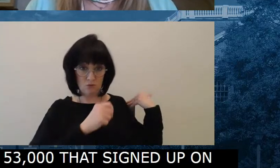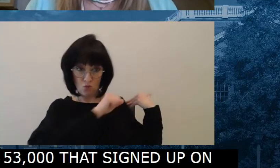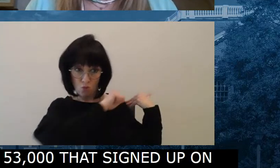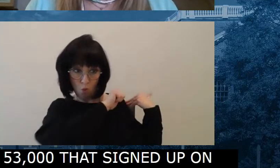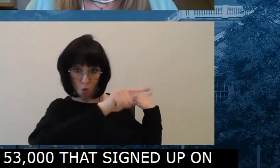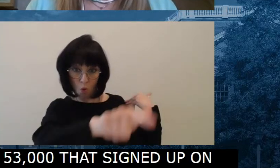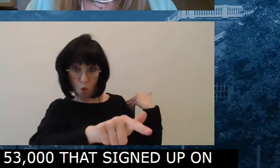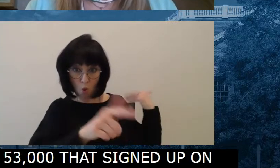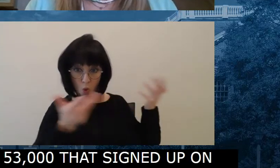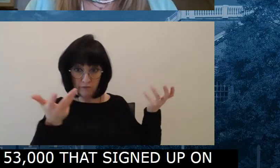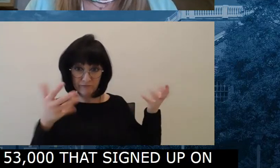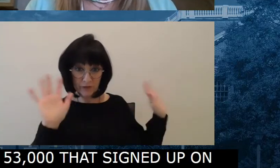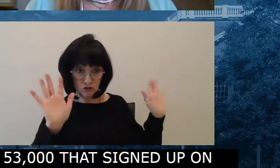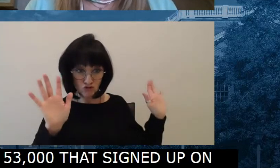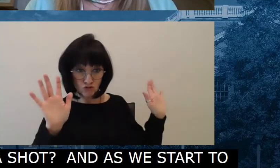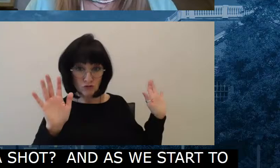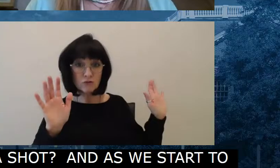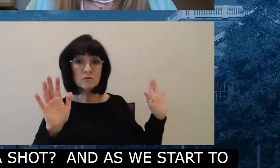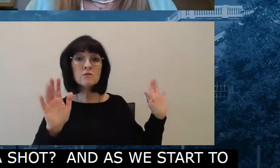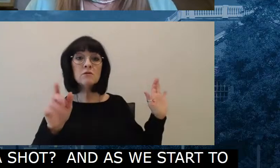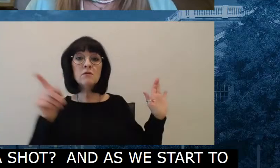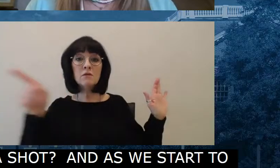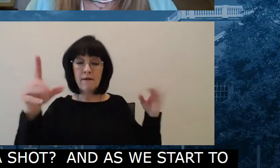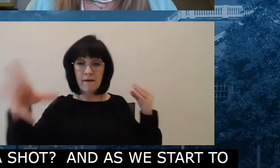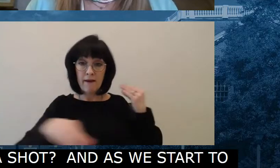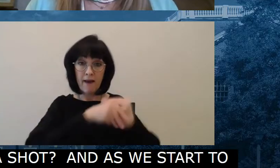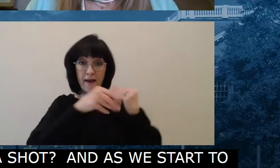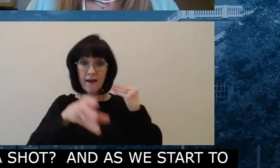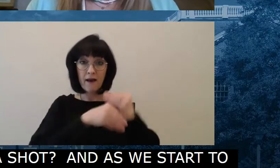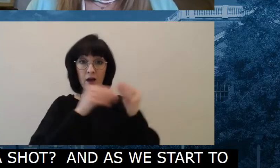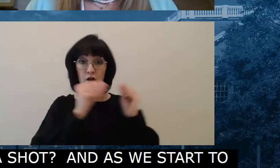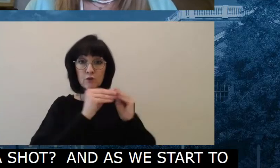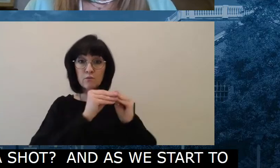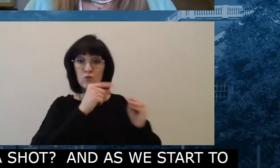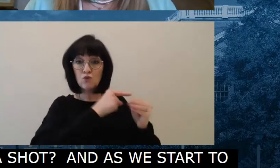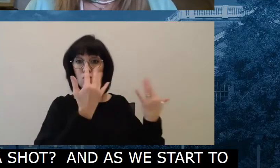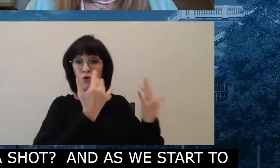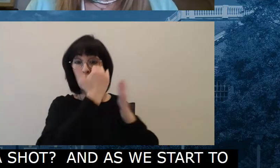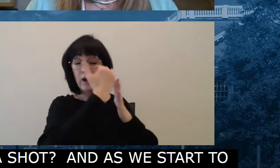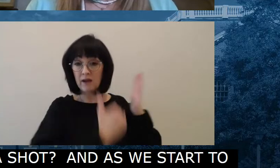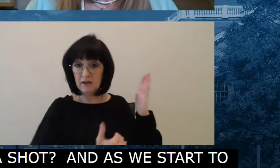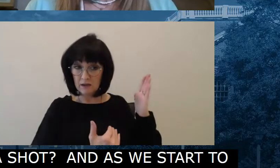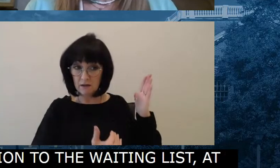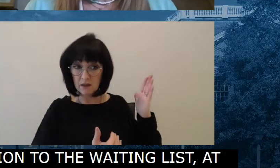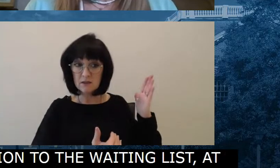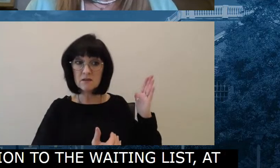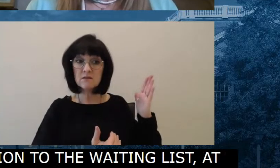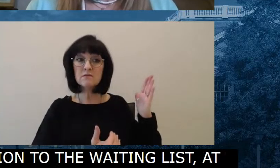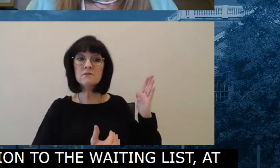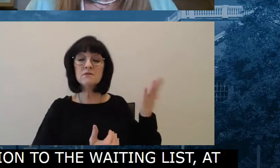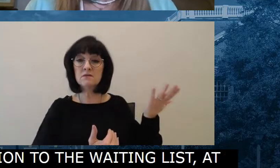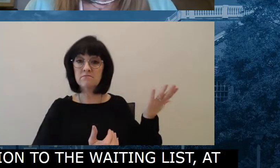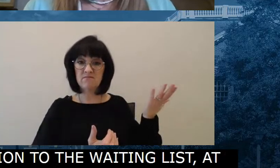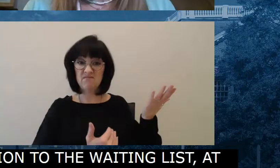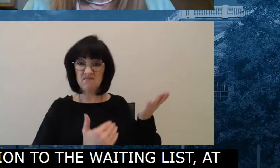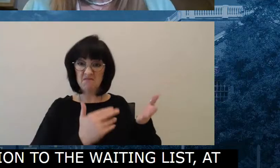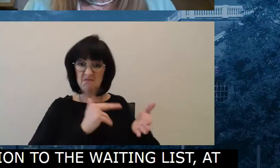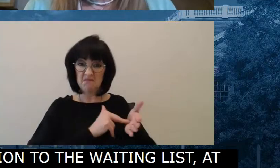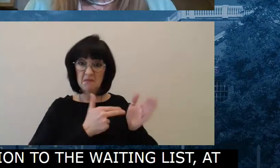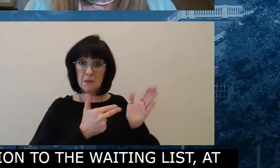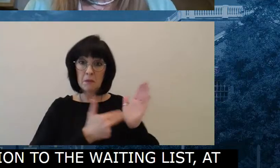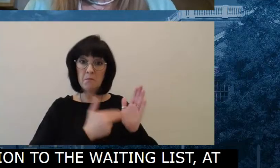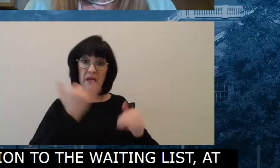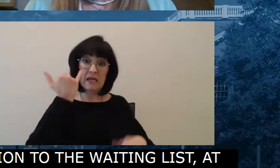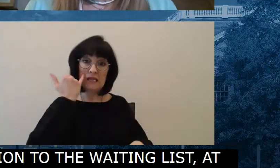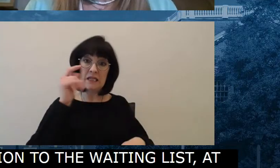more members of the population to the waiting list, at any point will the longer you've been on the list start to give you priority